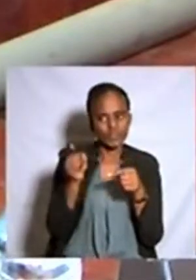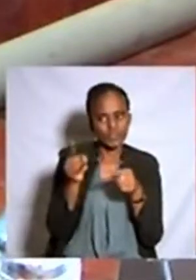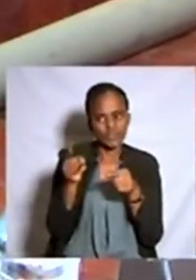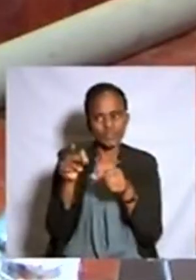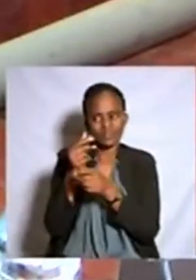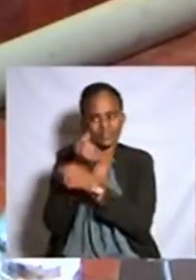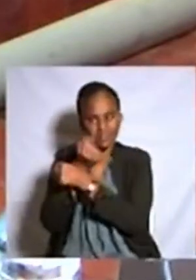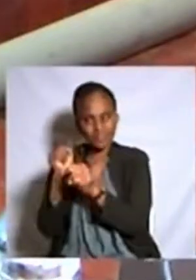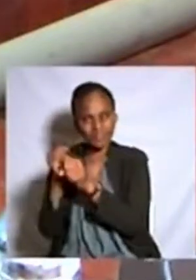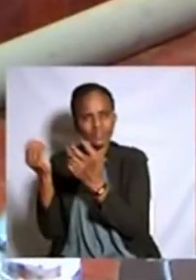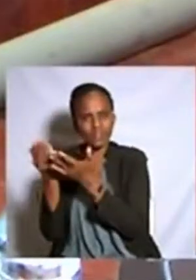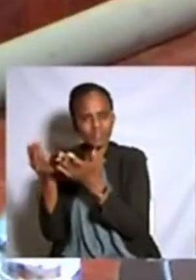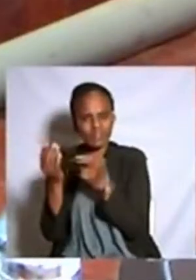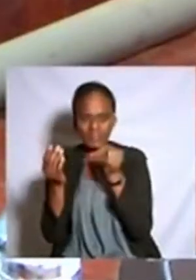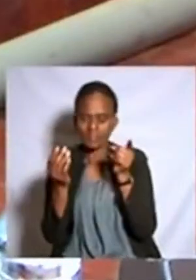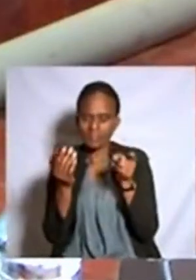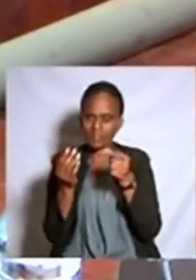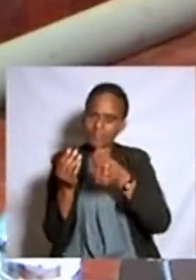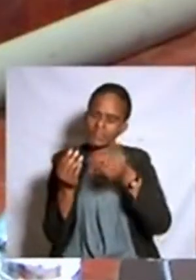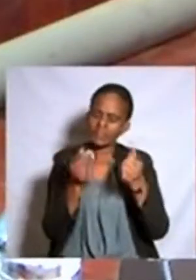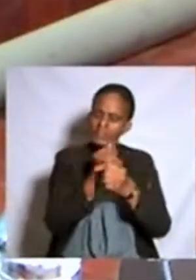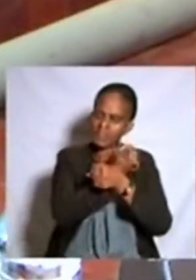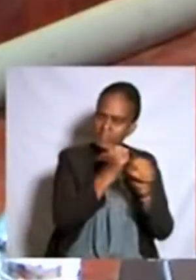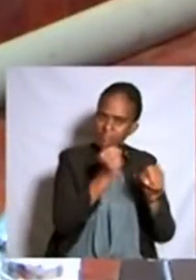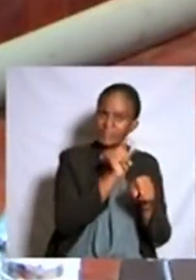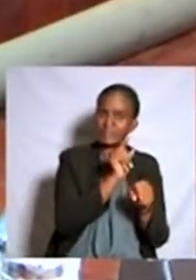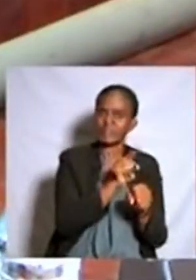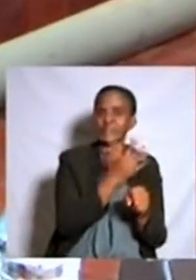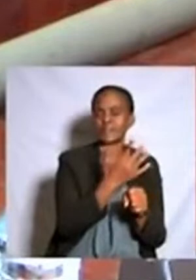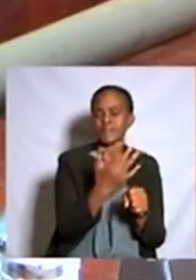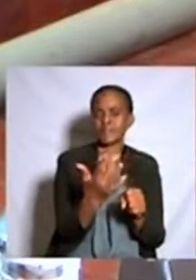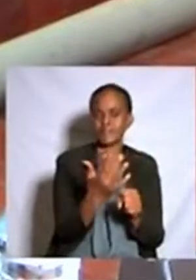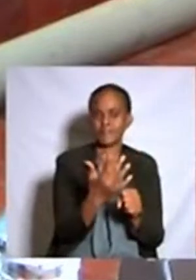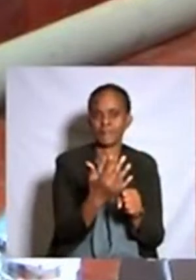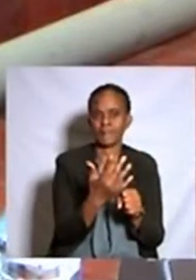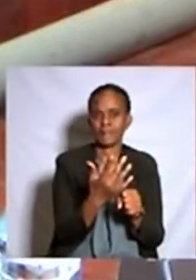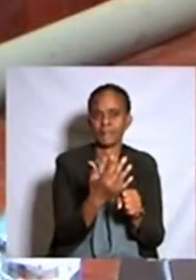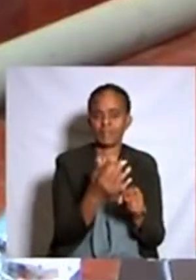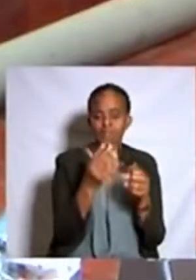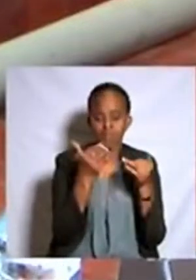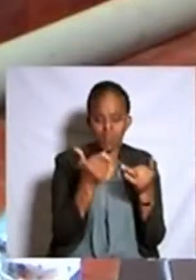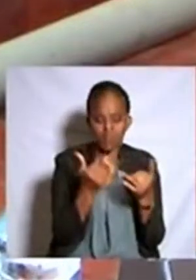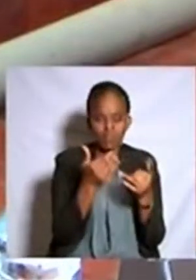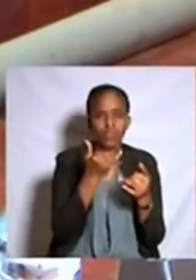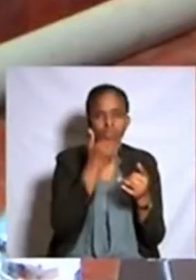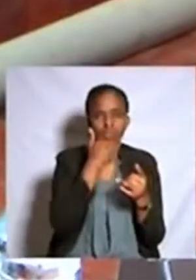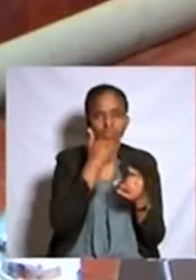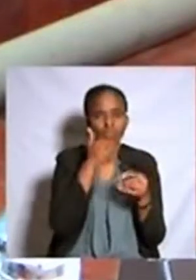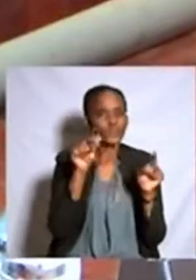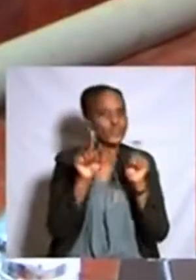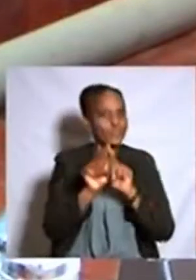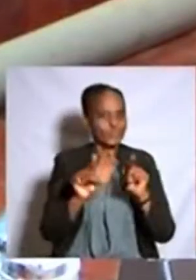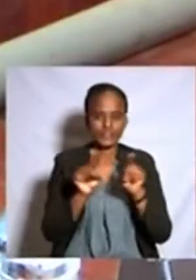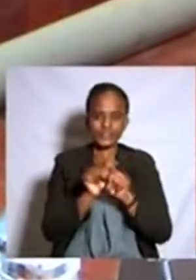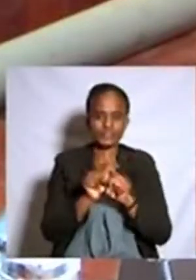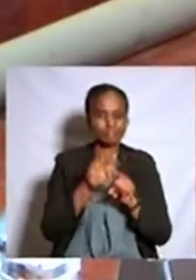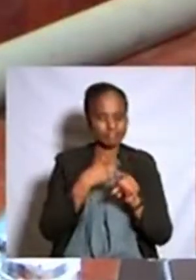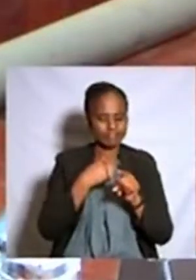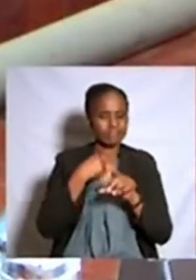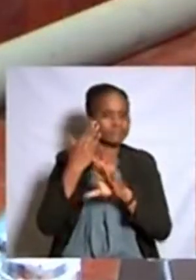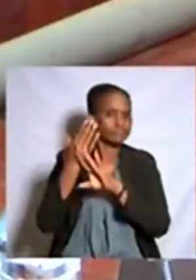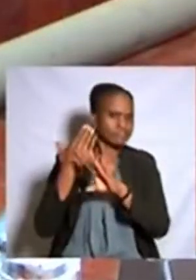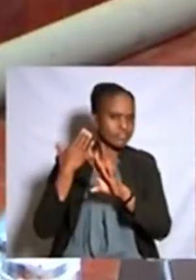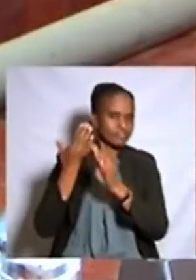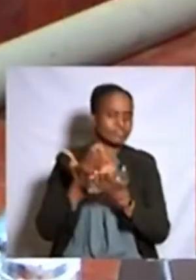unsecured and the other one is the secured product. So the cause was the same as I had submitted